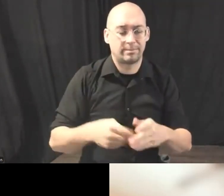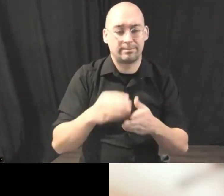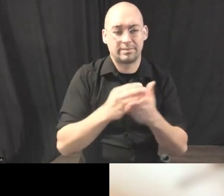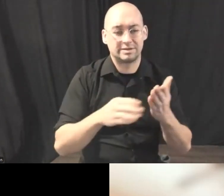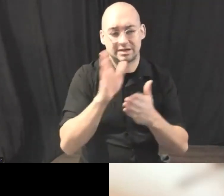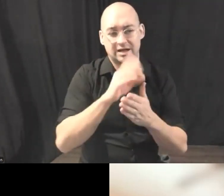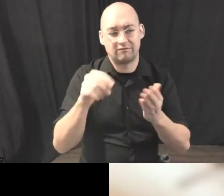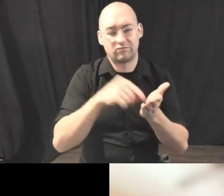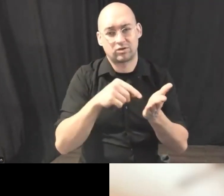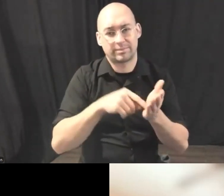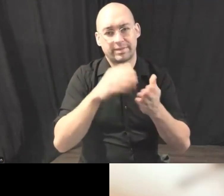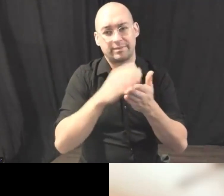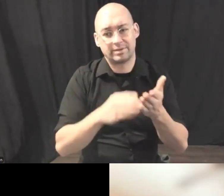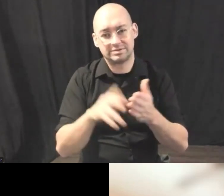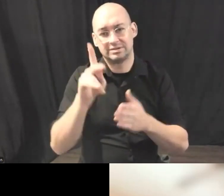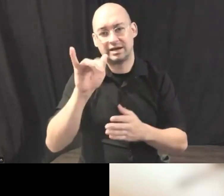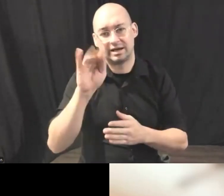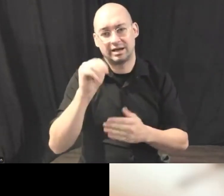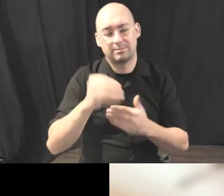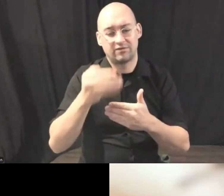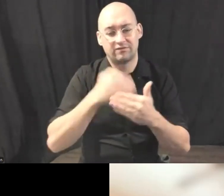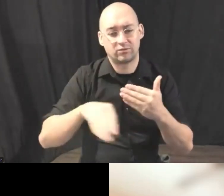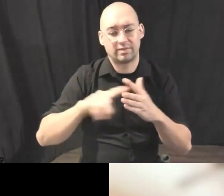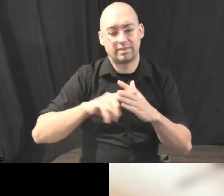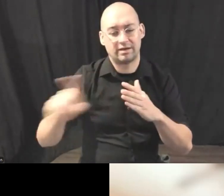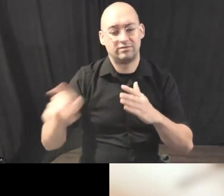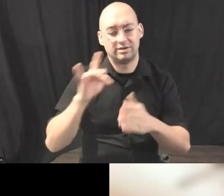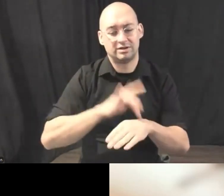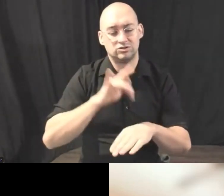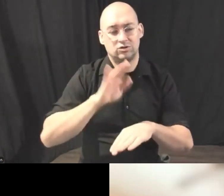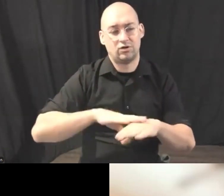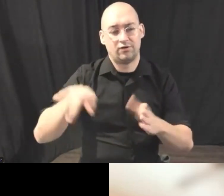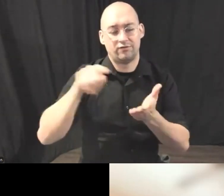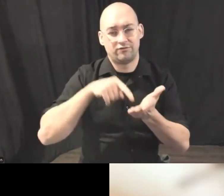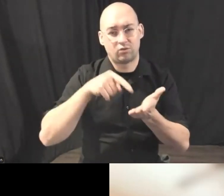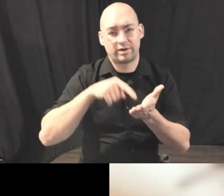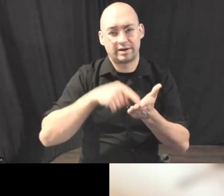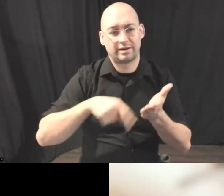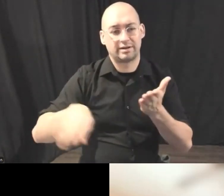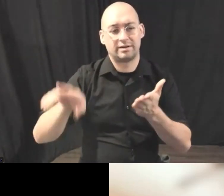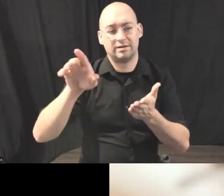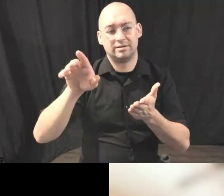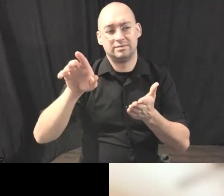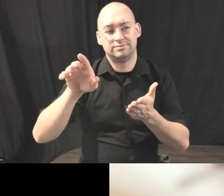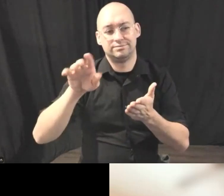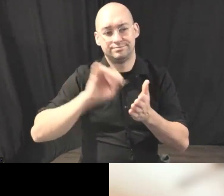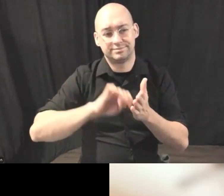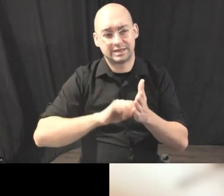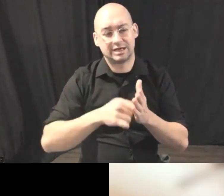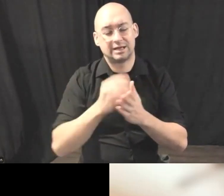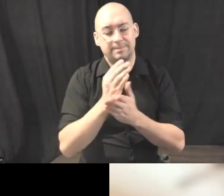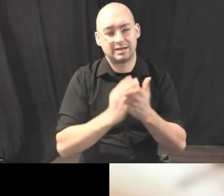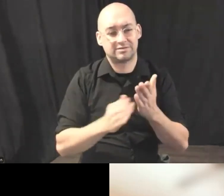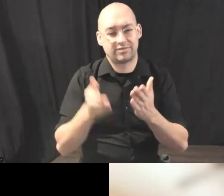know Kim, before she left, touched on affordability as being sort of a key piece of this as